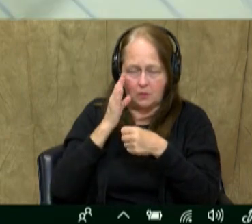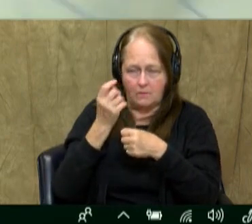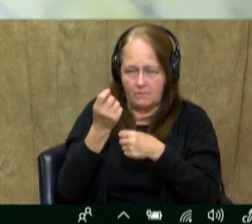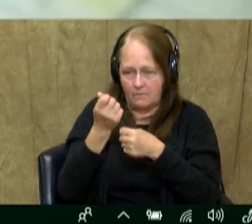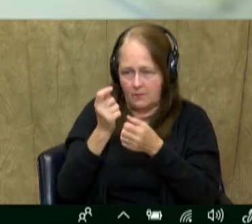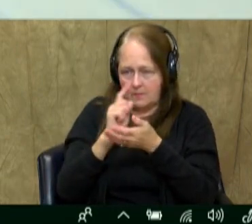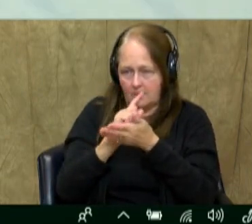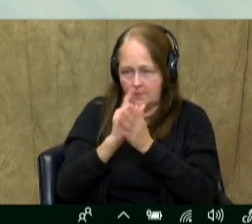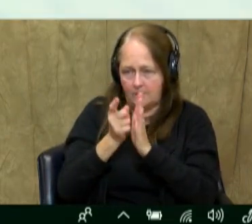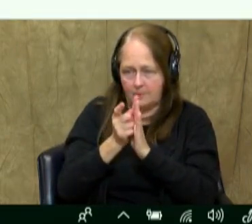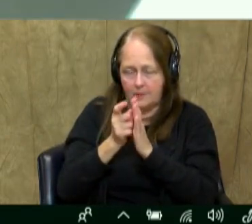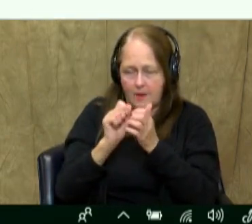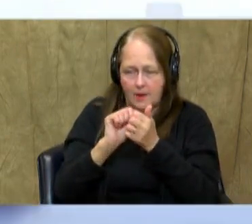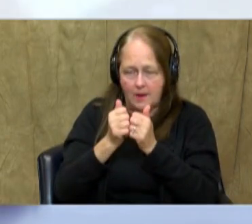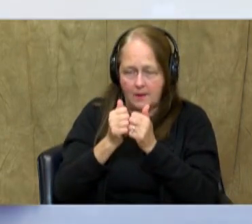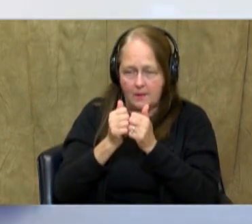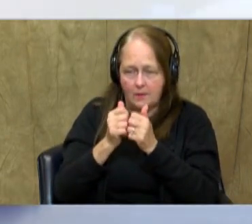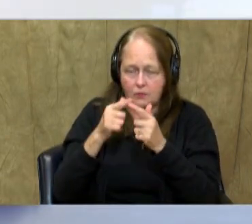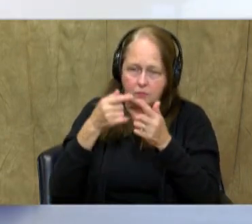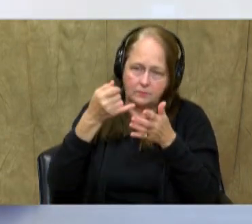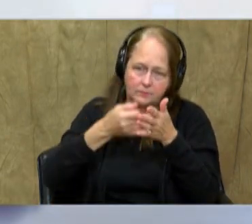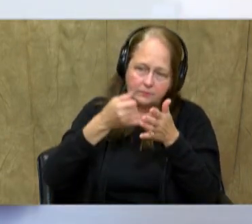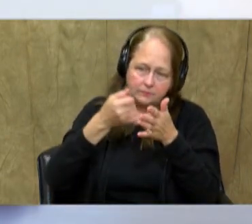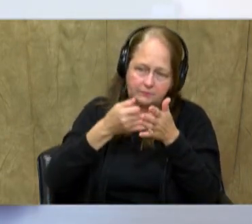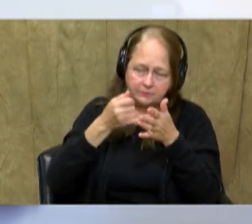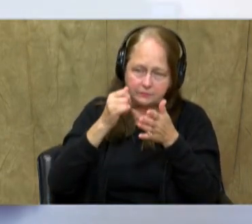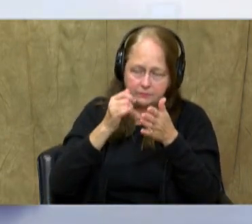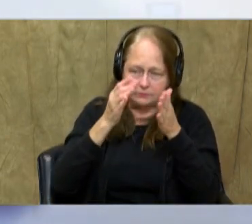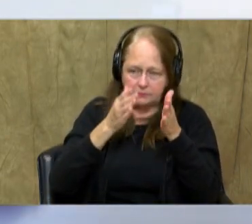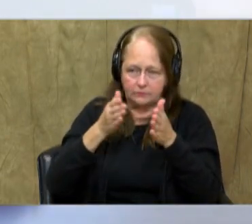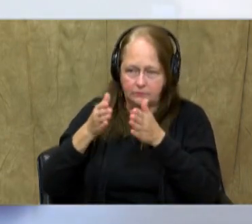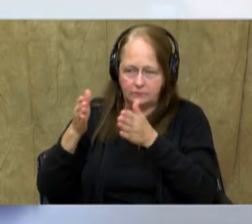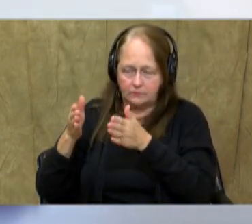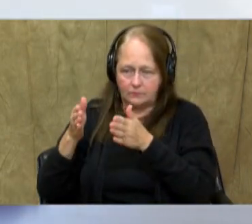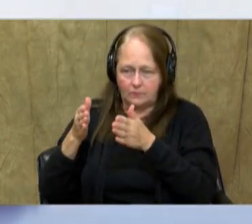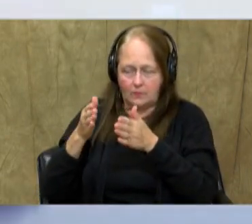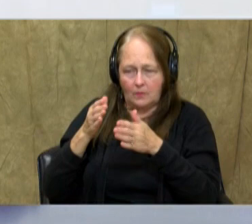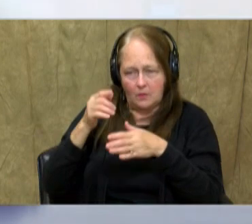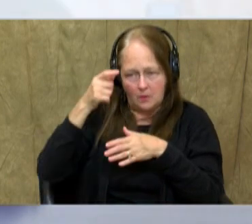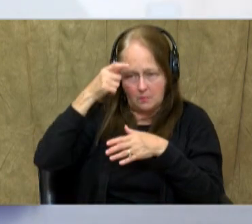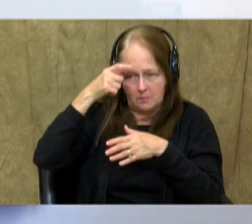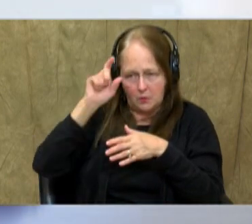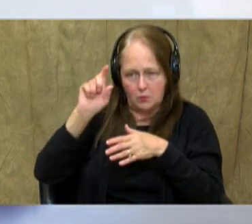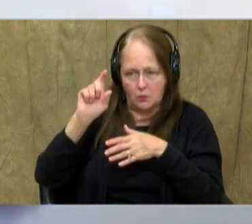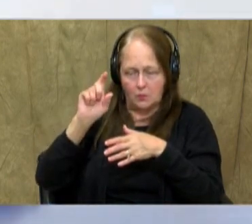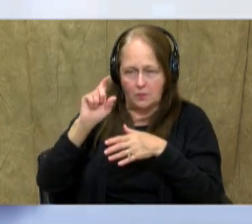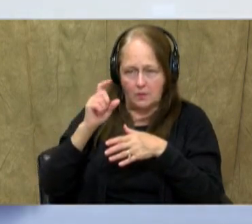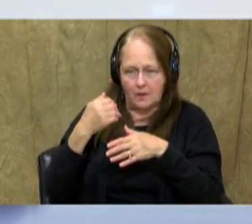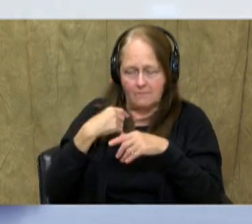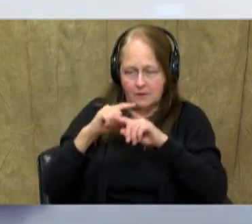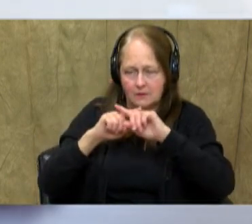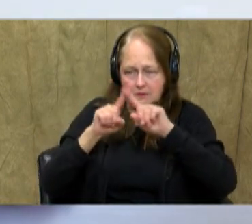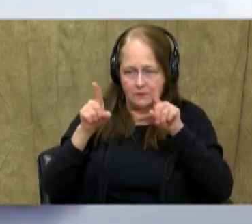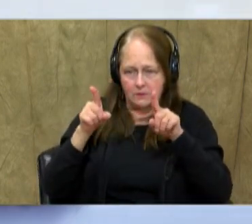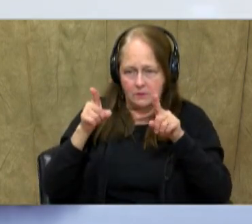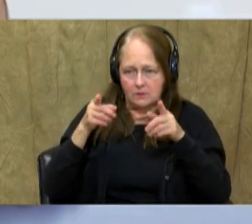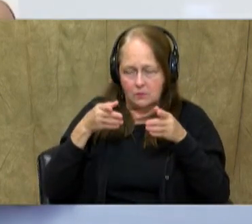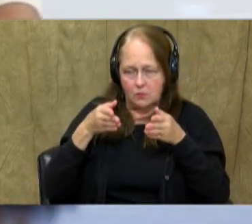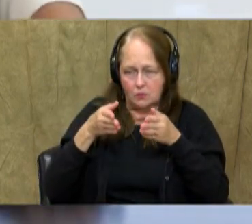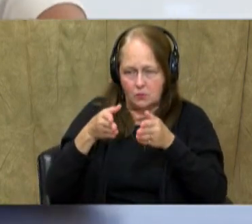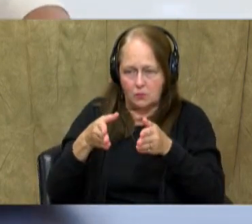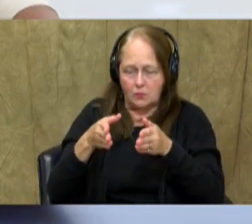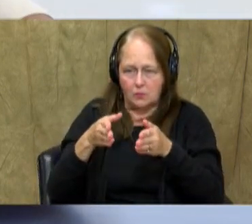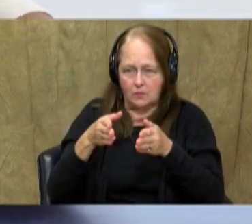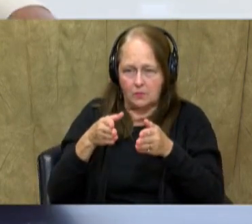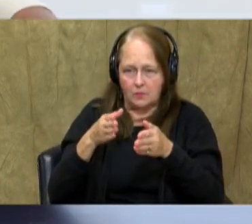minutes talking about how to diagram phases of the moon because I've got kind of a different method than what